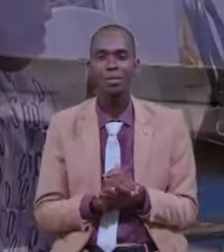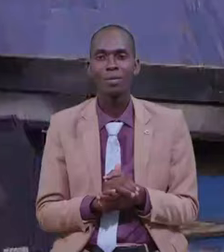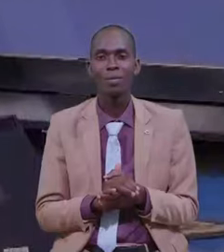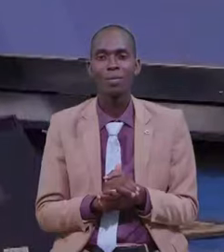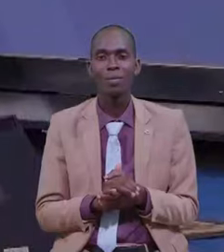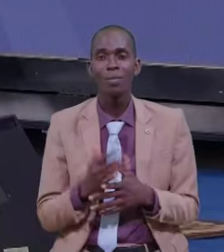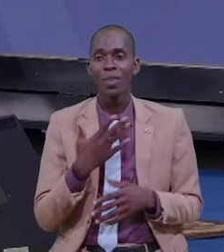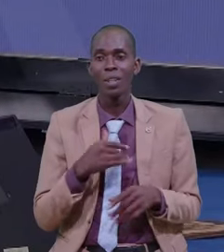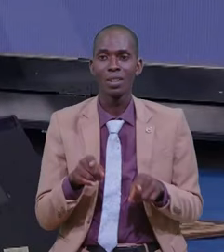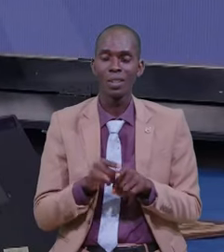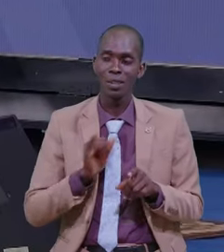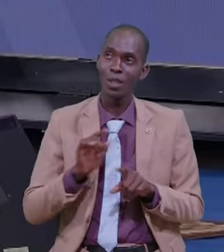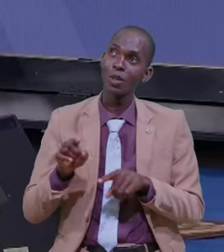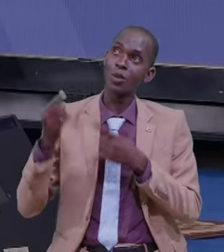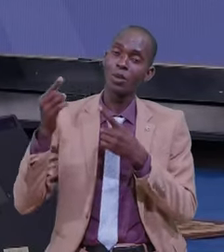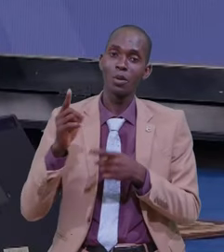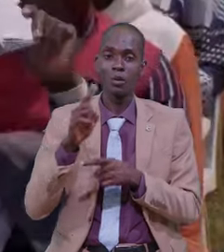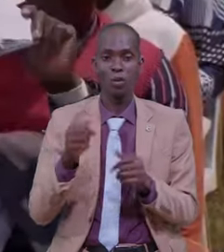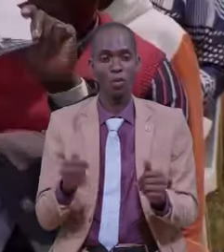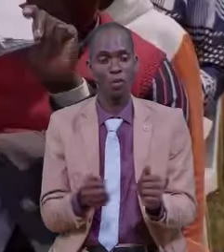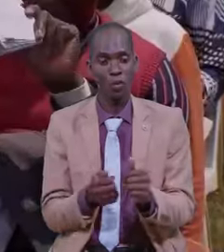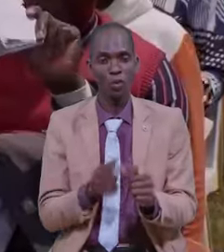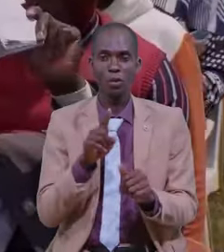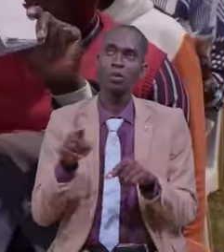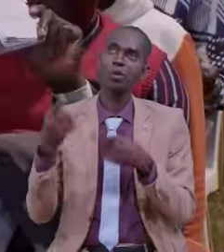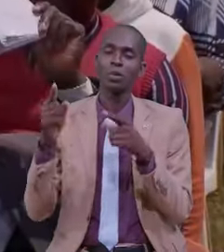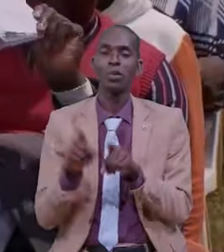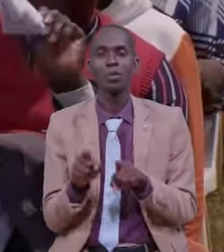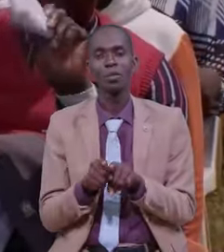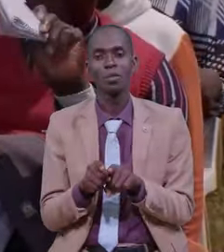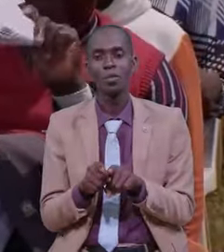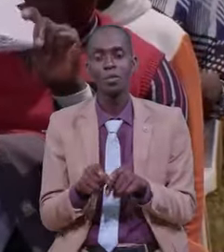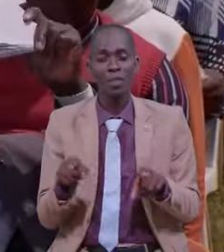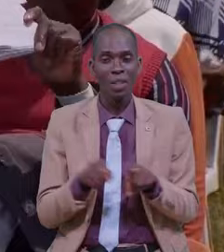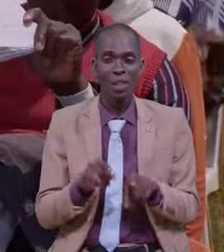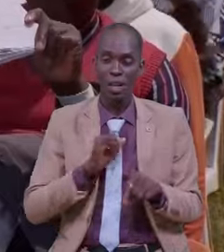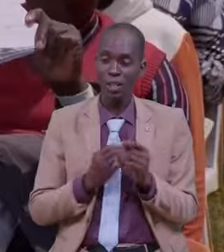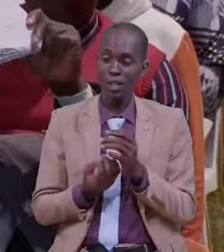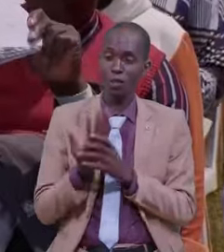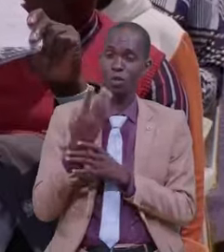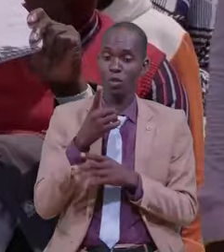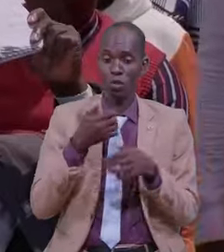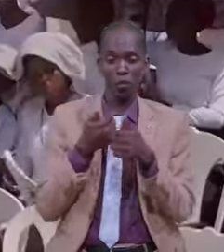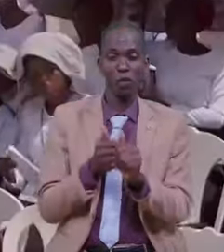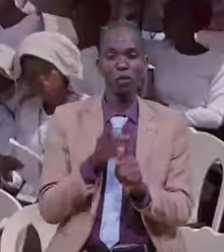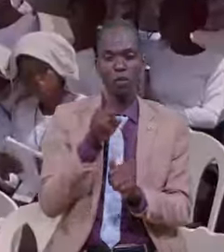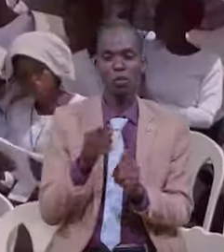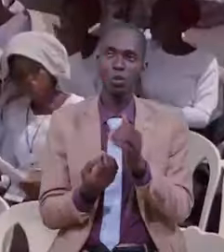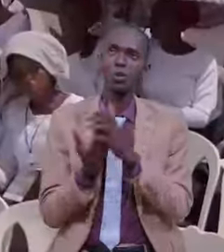go, you follow, you go. As I grow, you follow, you